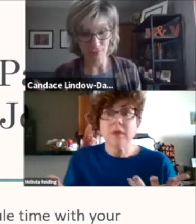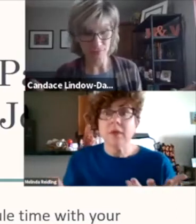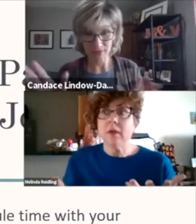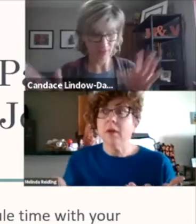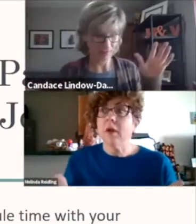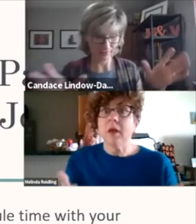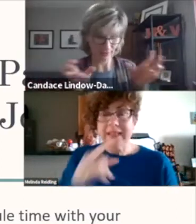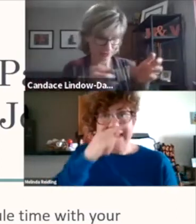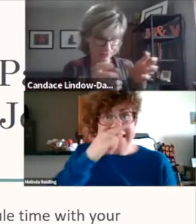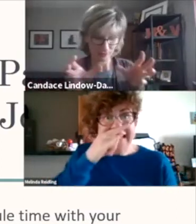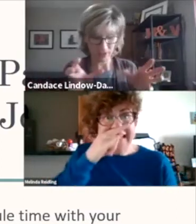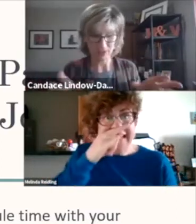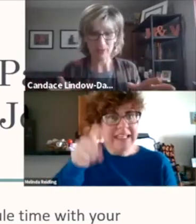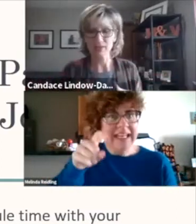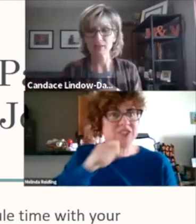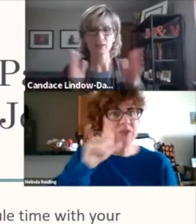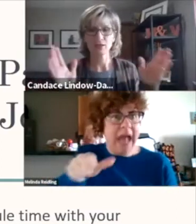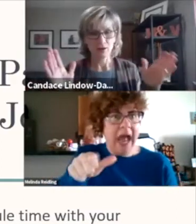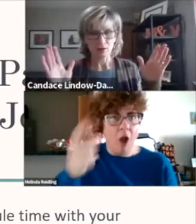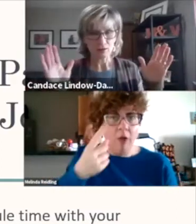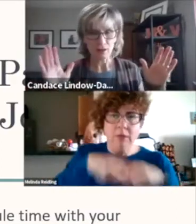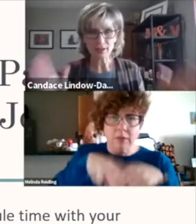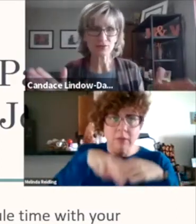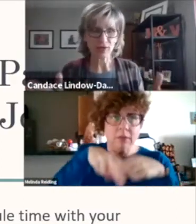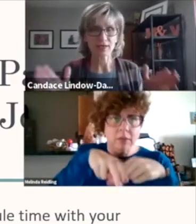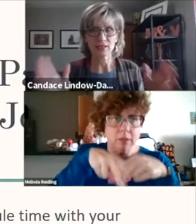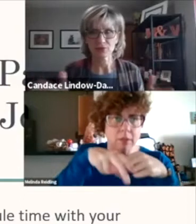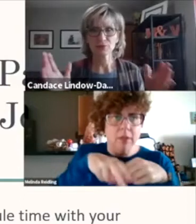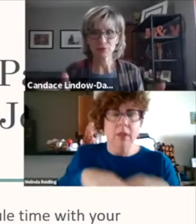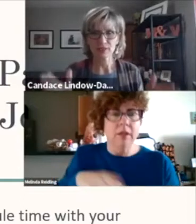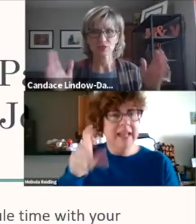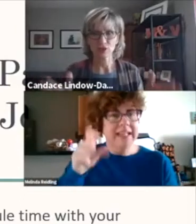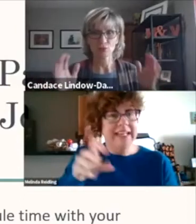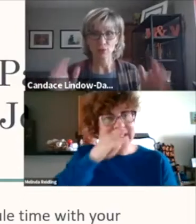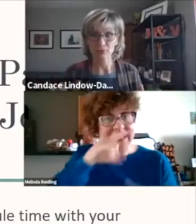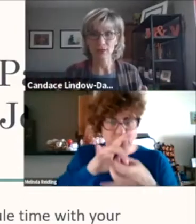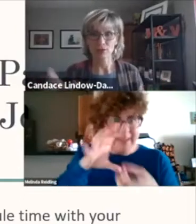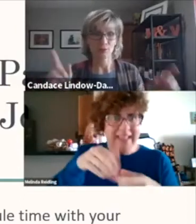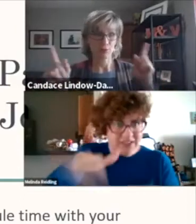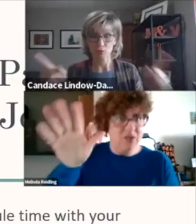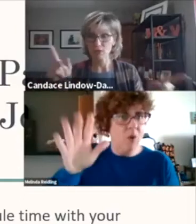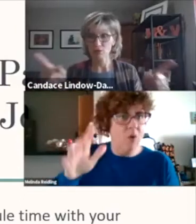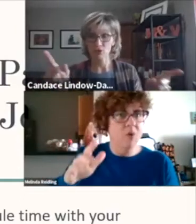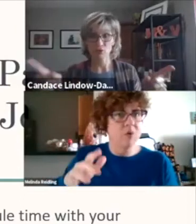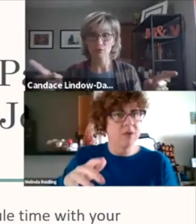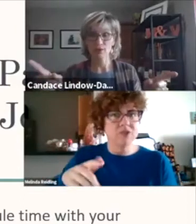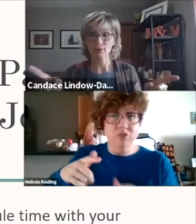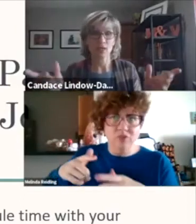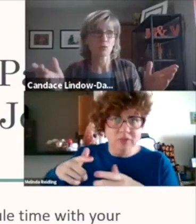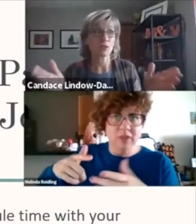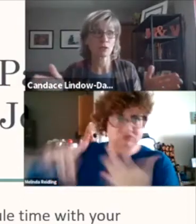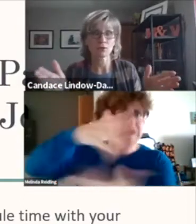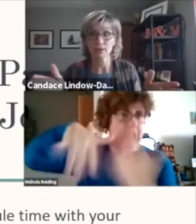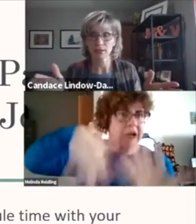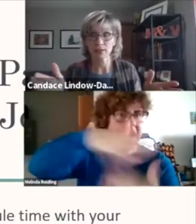released from sitting in, confined spaces. Let's find a different place to go run around between those two appointments.